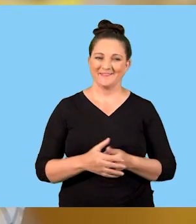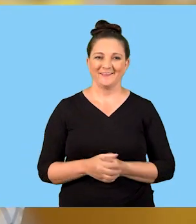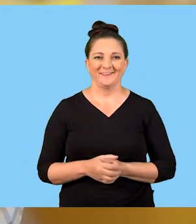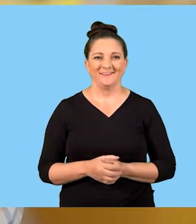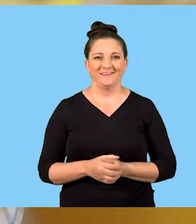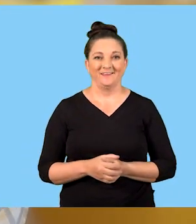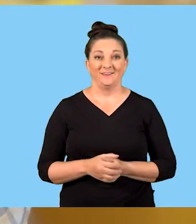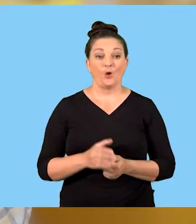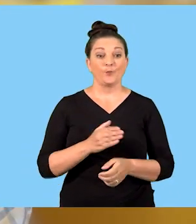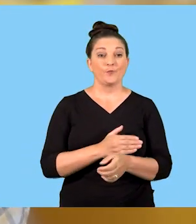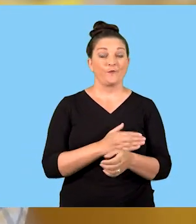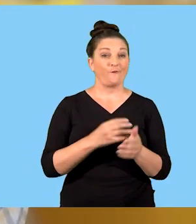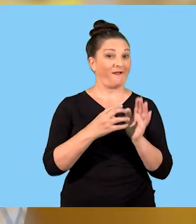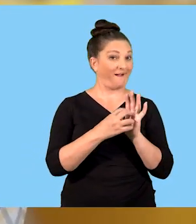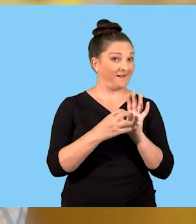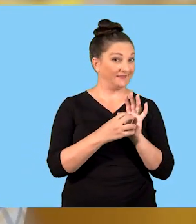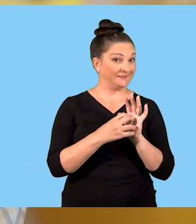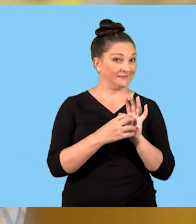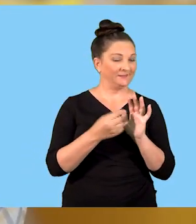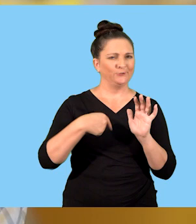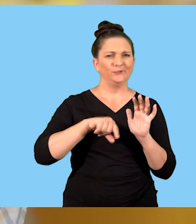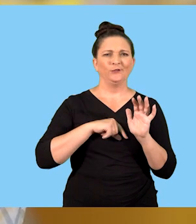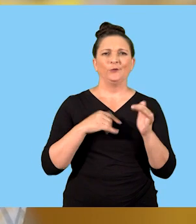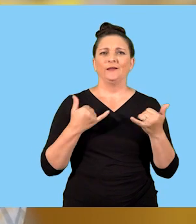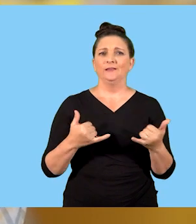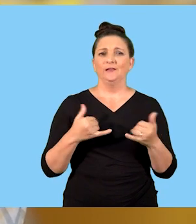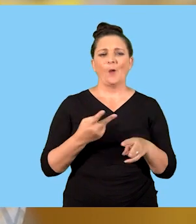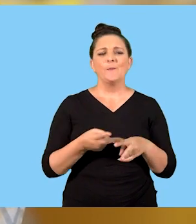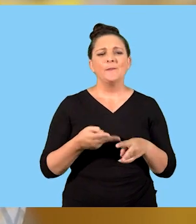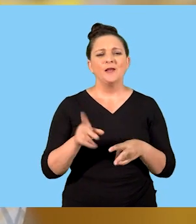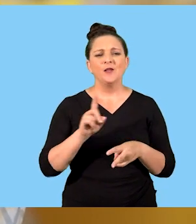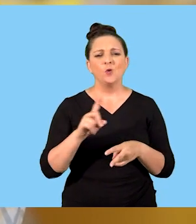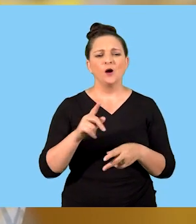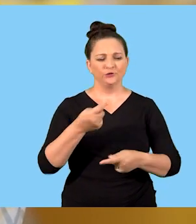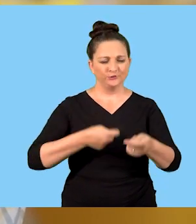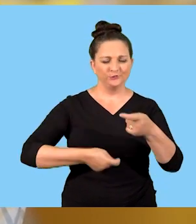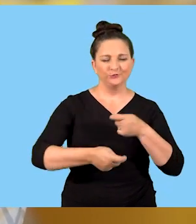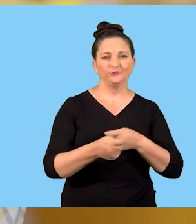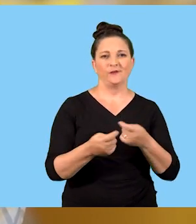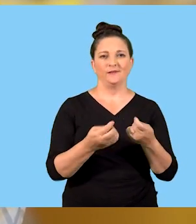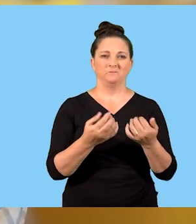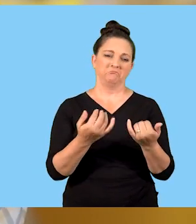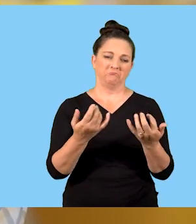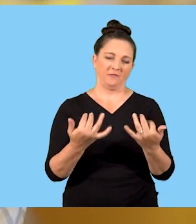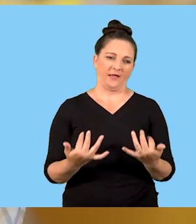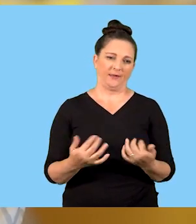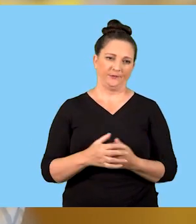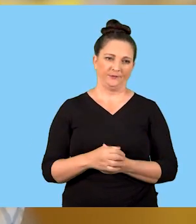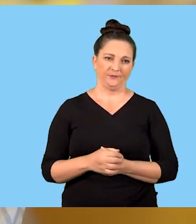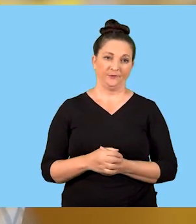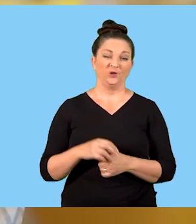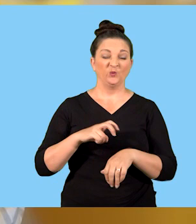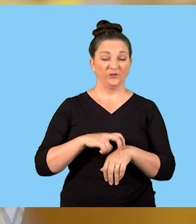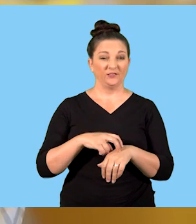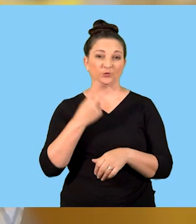Welcome back, dear learners. Before the ad break, we prepared a trading account. And in the trading account, we